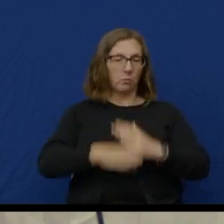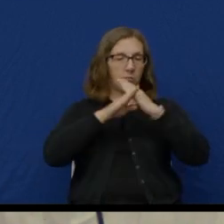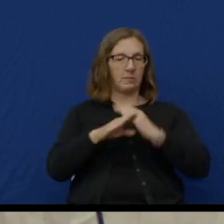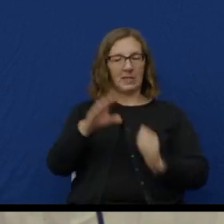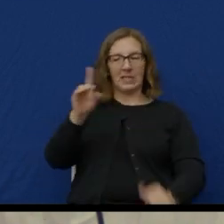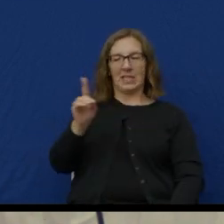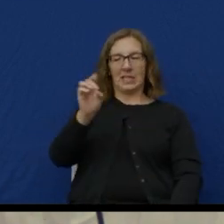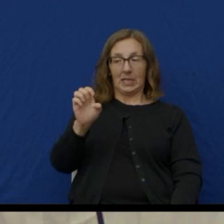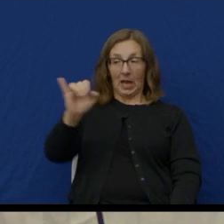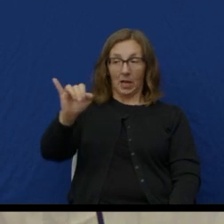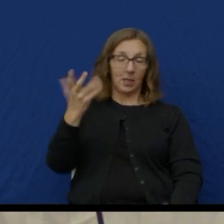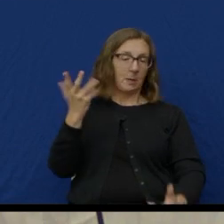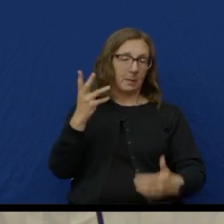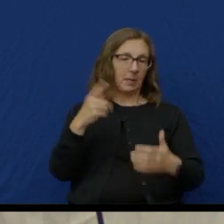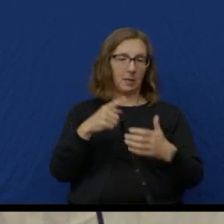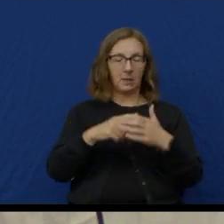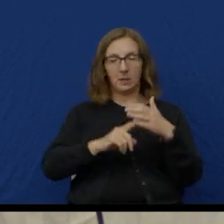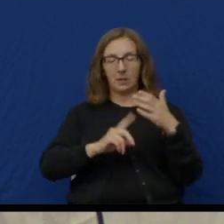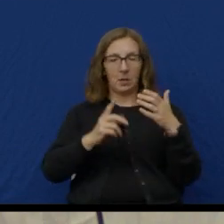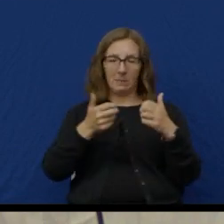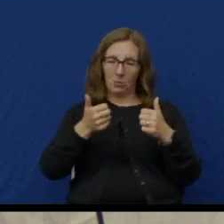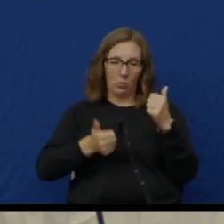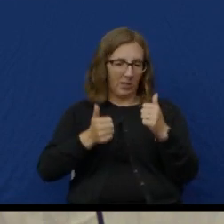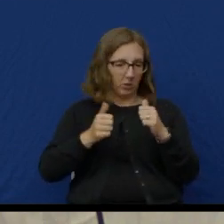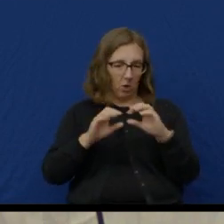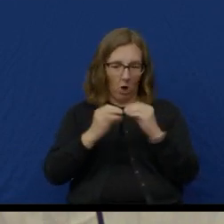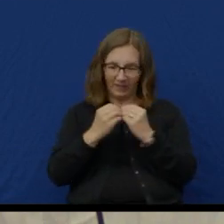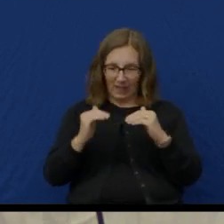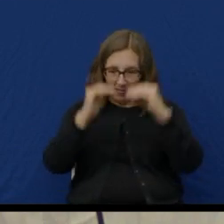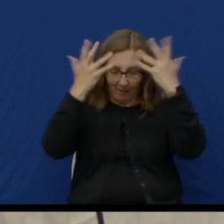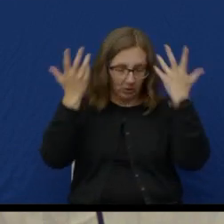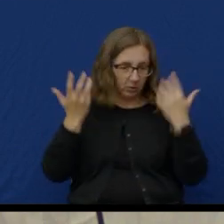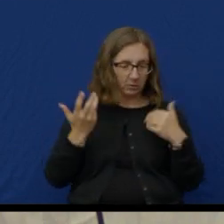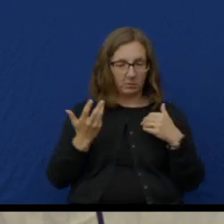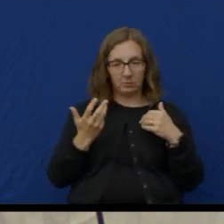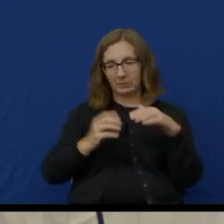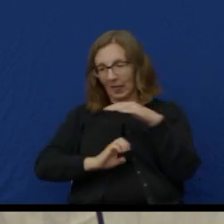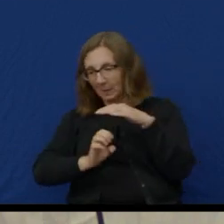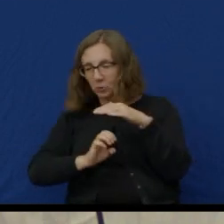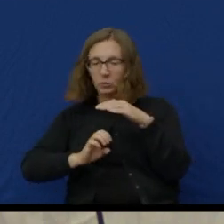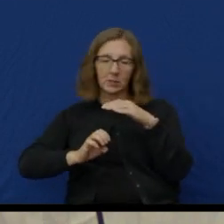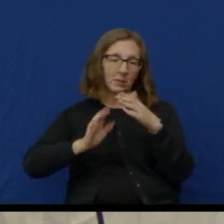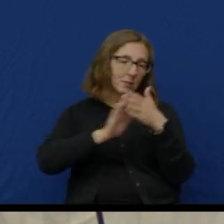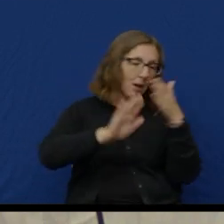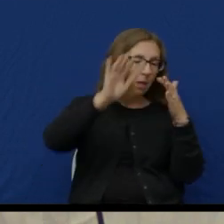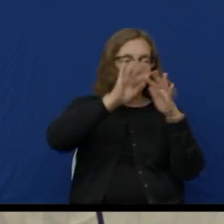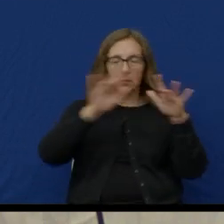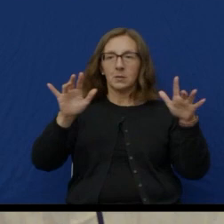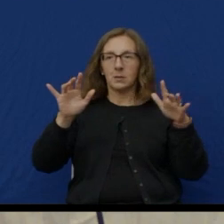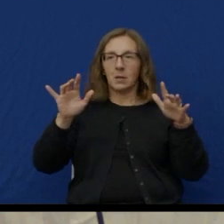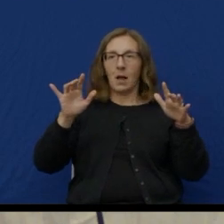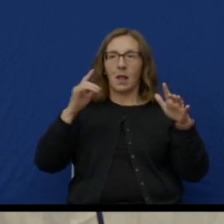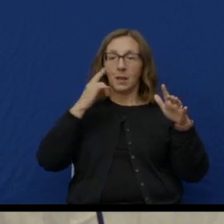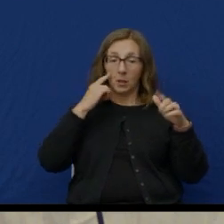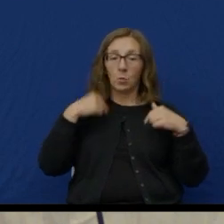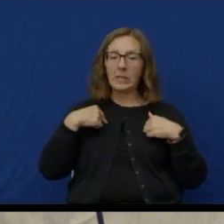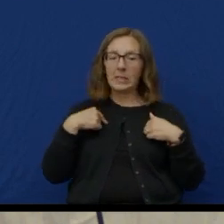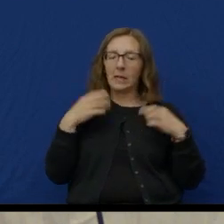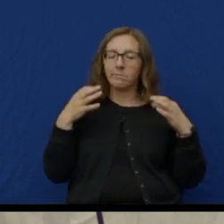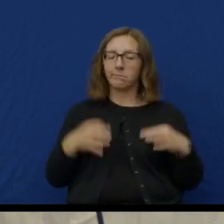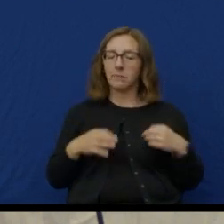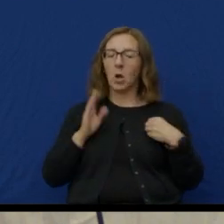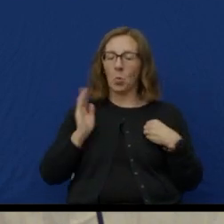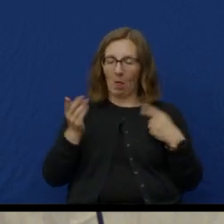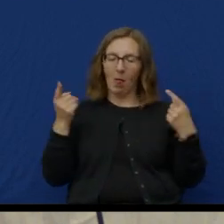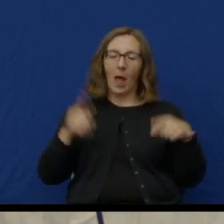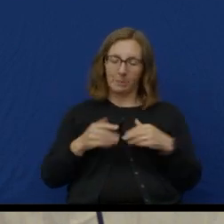secondary, post-secondary, state office level. I think that we can absolutely think that this will happen next session.